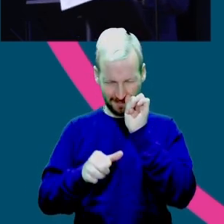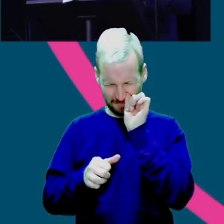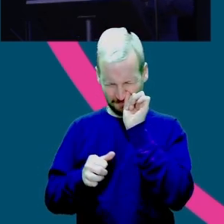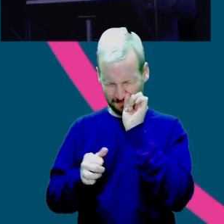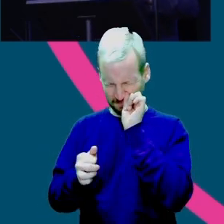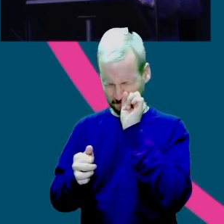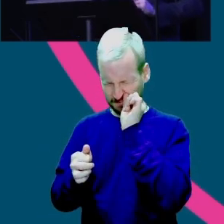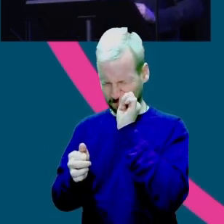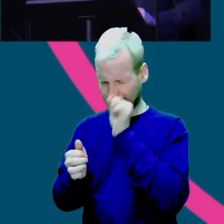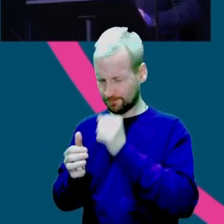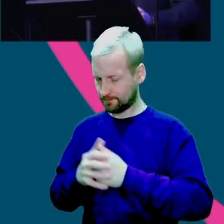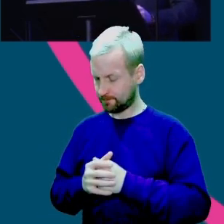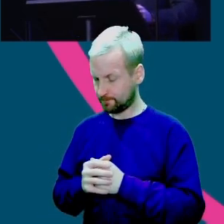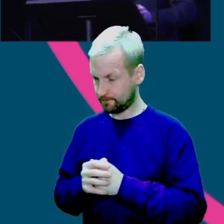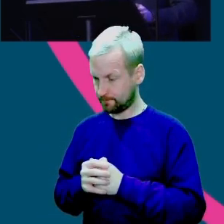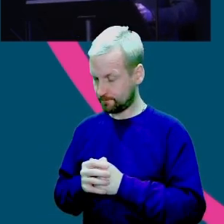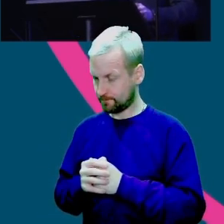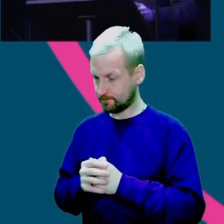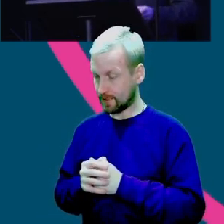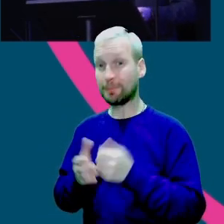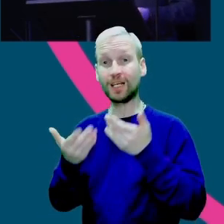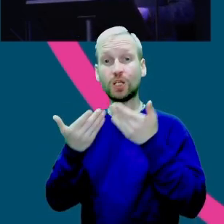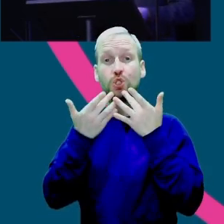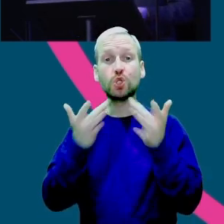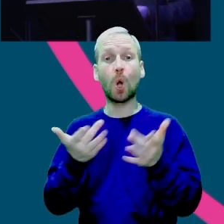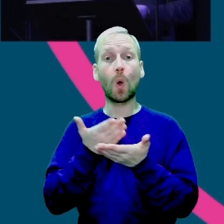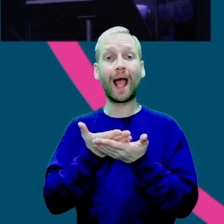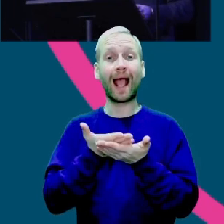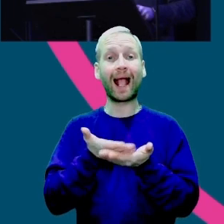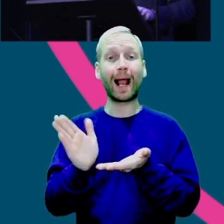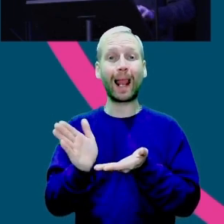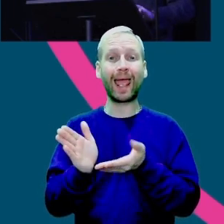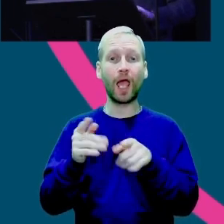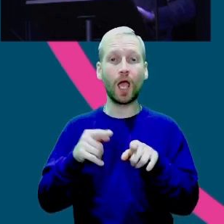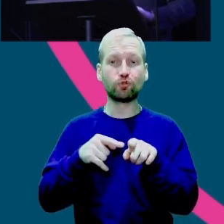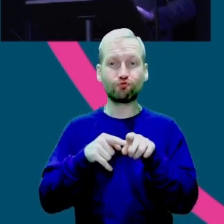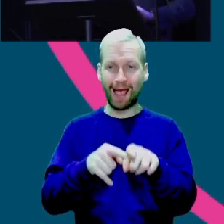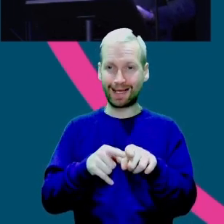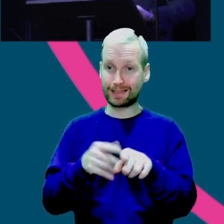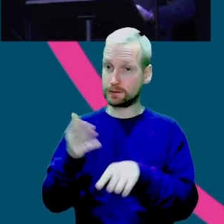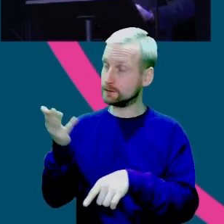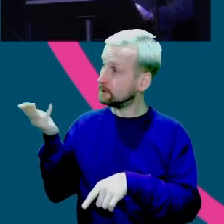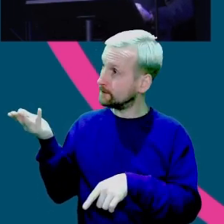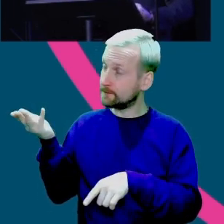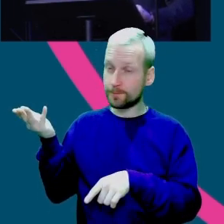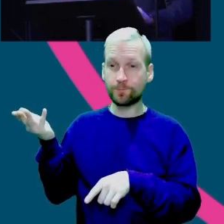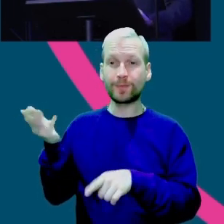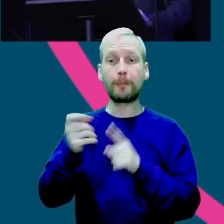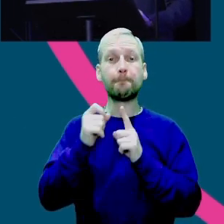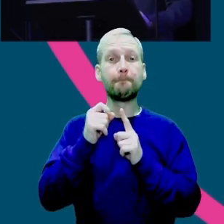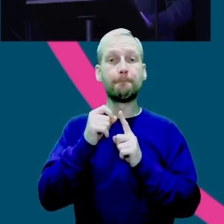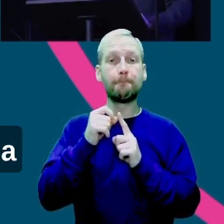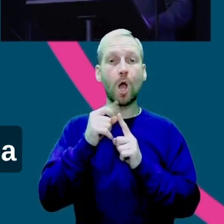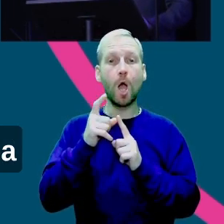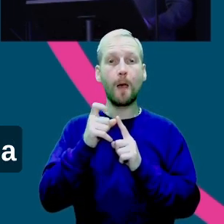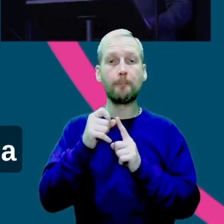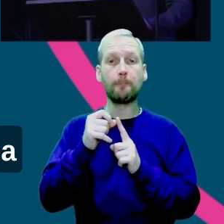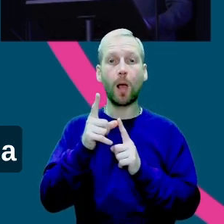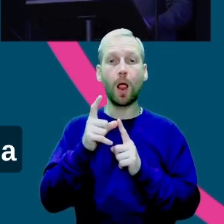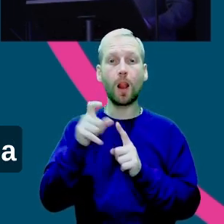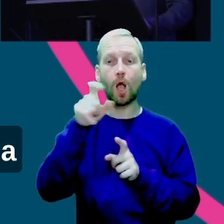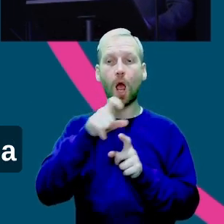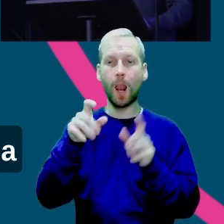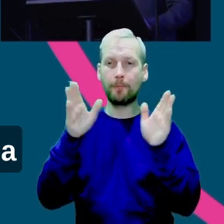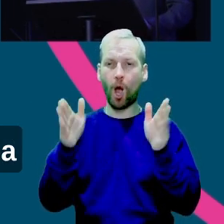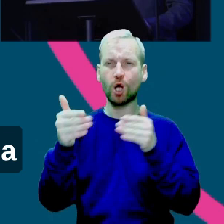slide, I've showed a clear track here. So we've got an outline here in purple, a purple box,